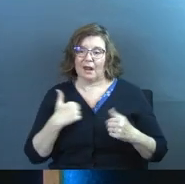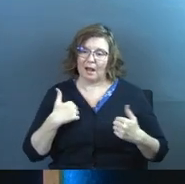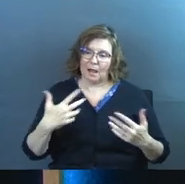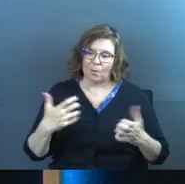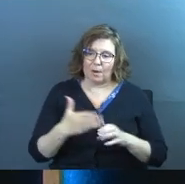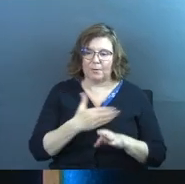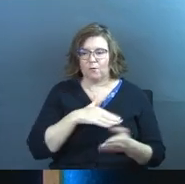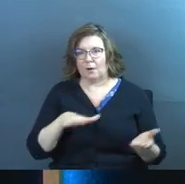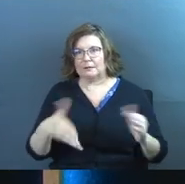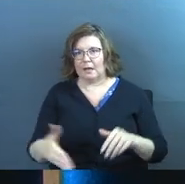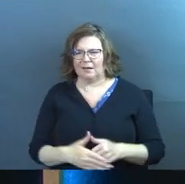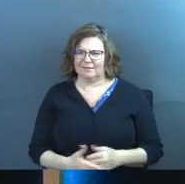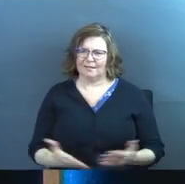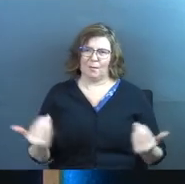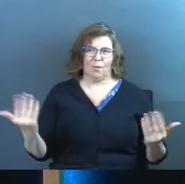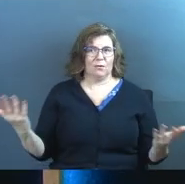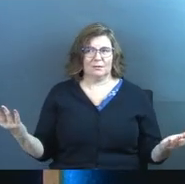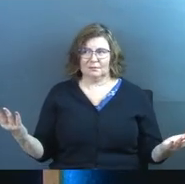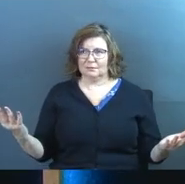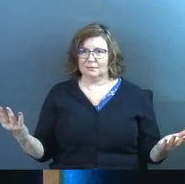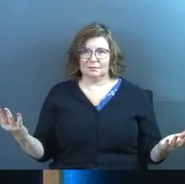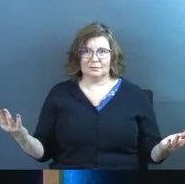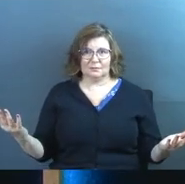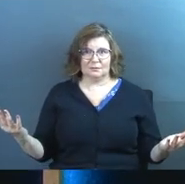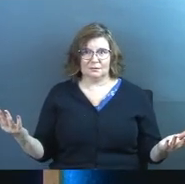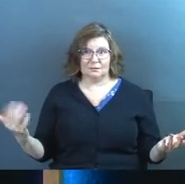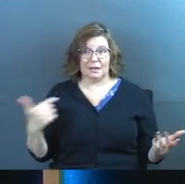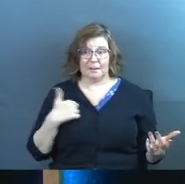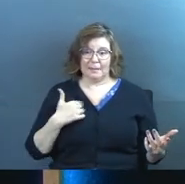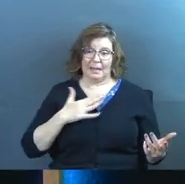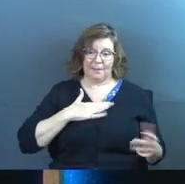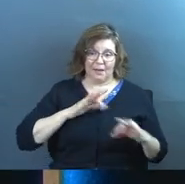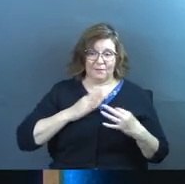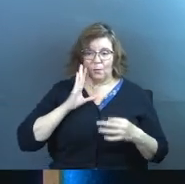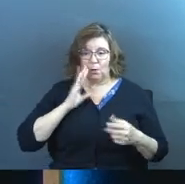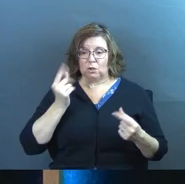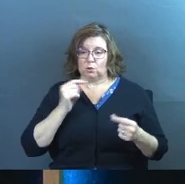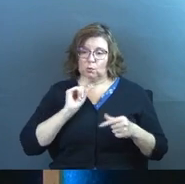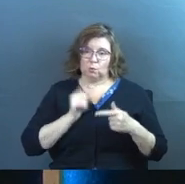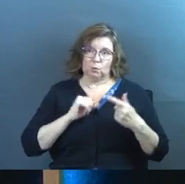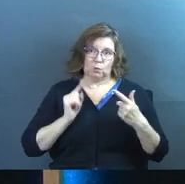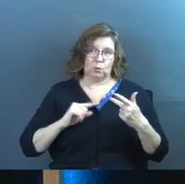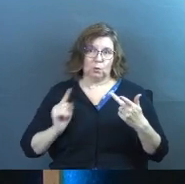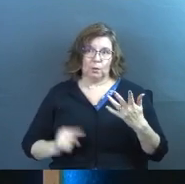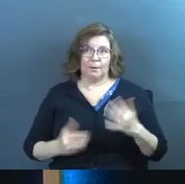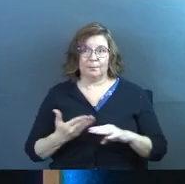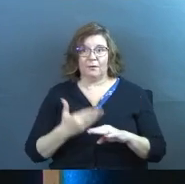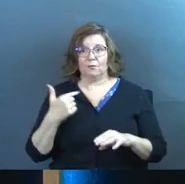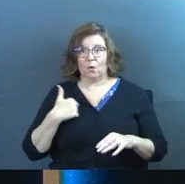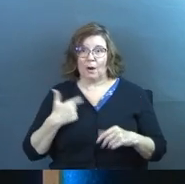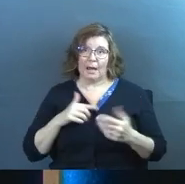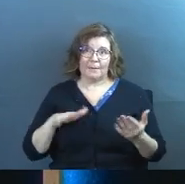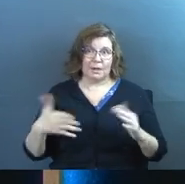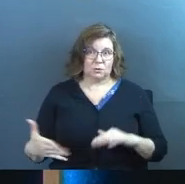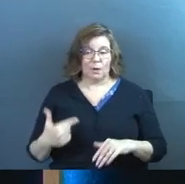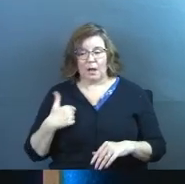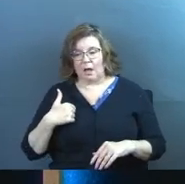I want before I die. Come on. Me and my family are going to do these things before I pass